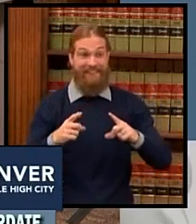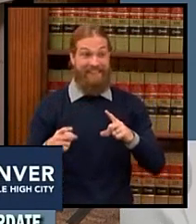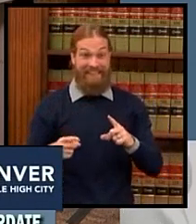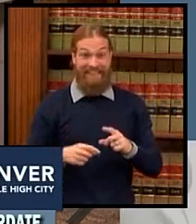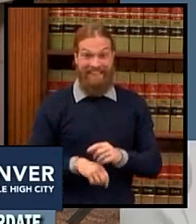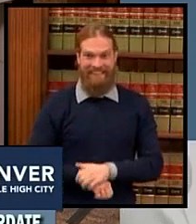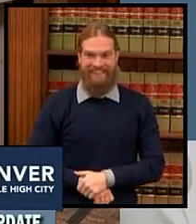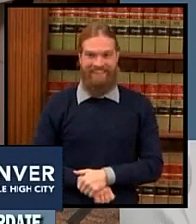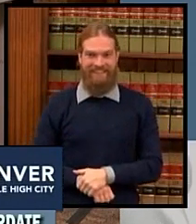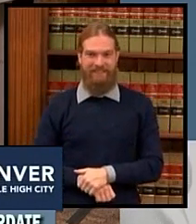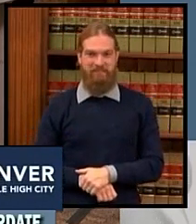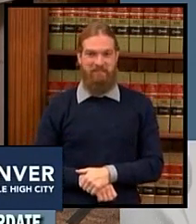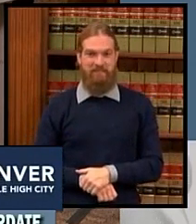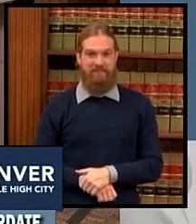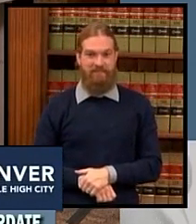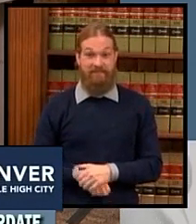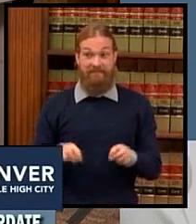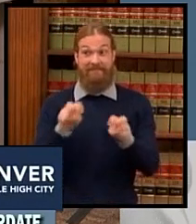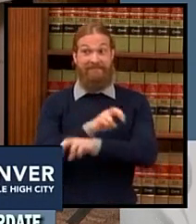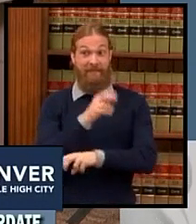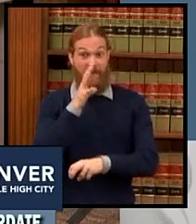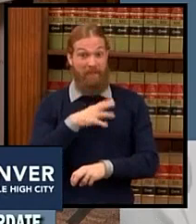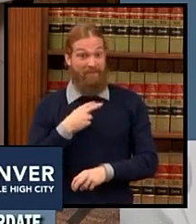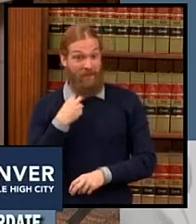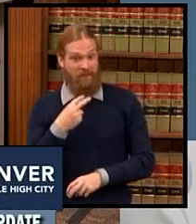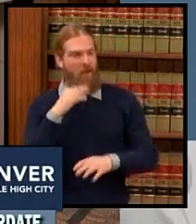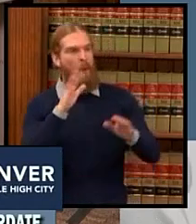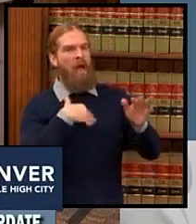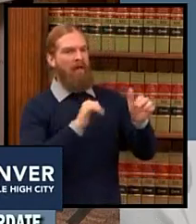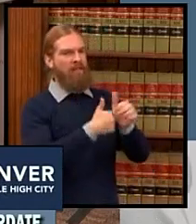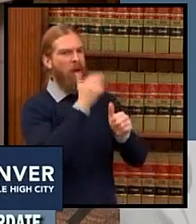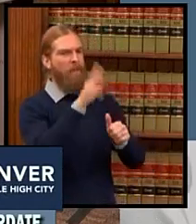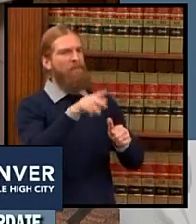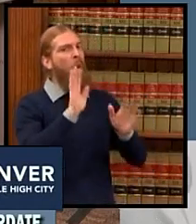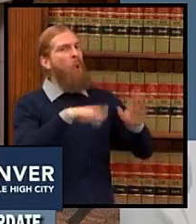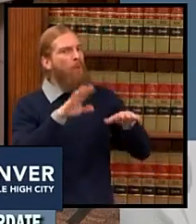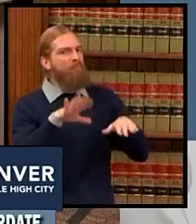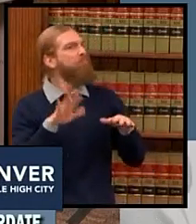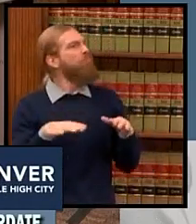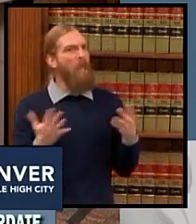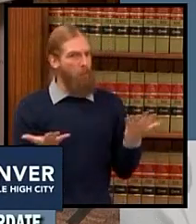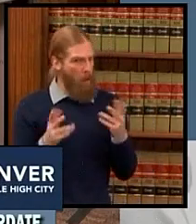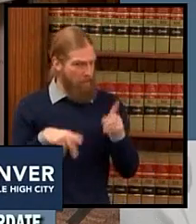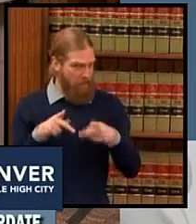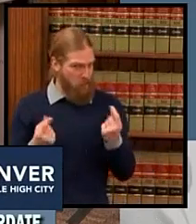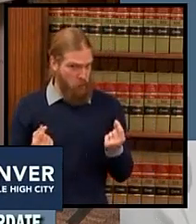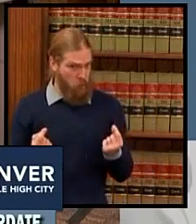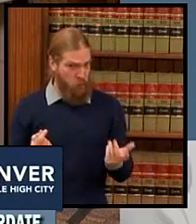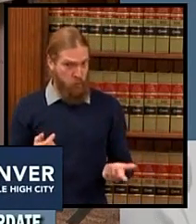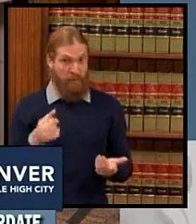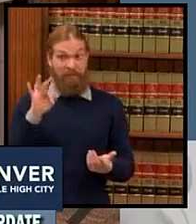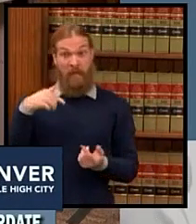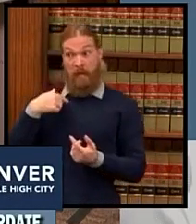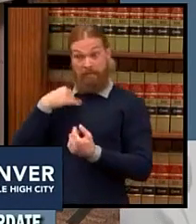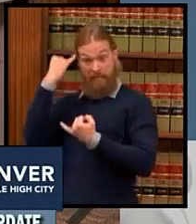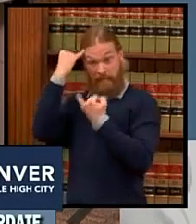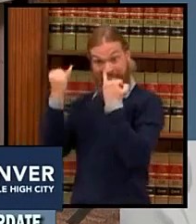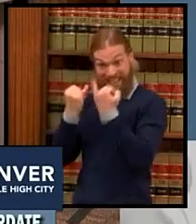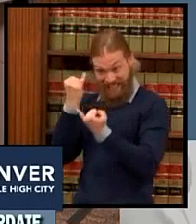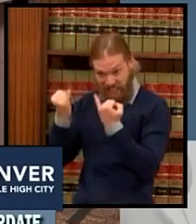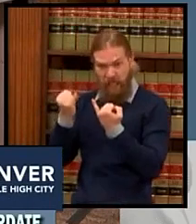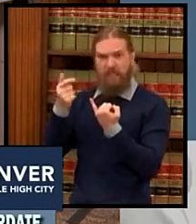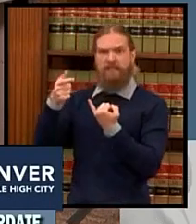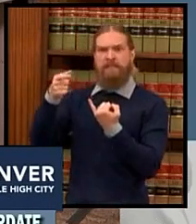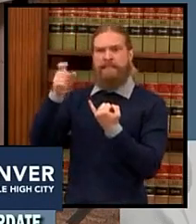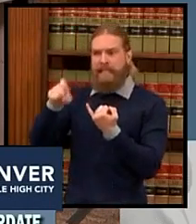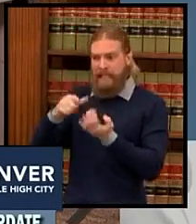So I just had a quick follow-up to that, which is what can people do to suggest ideas, or, if they need help in their particular community,